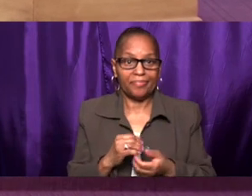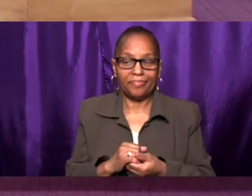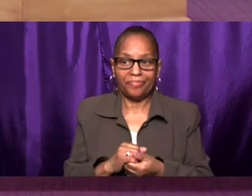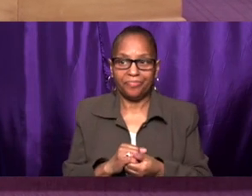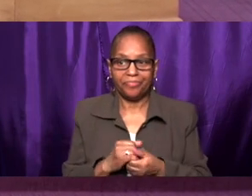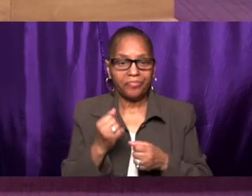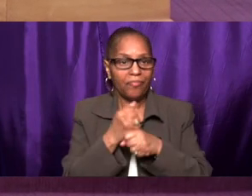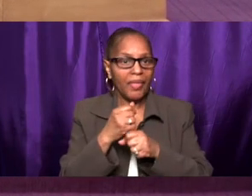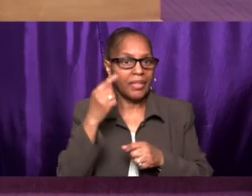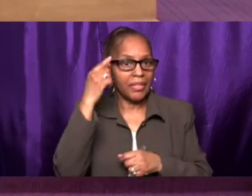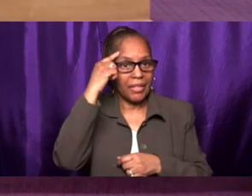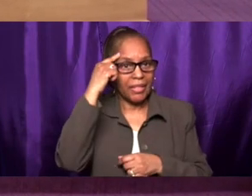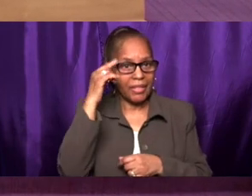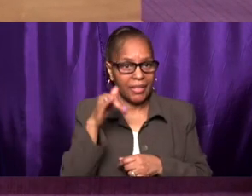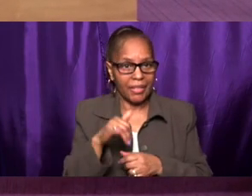Make us think that